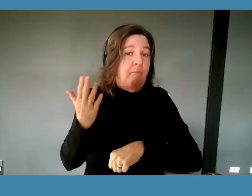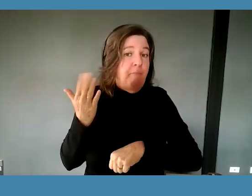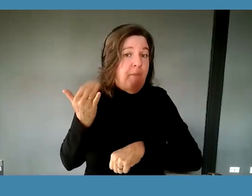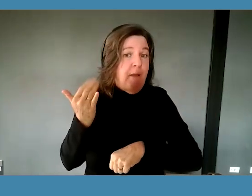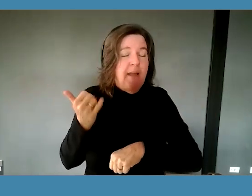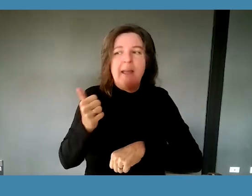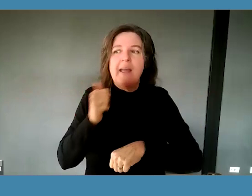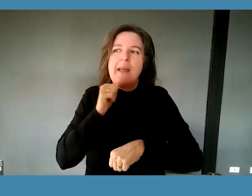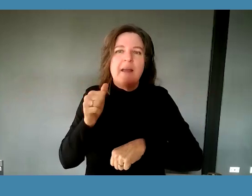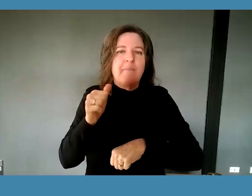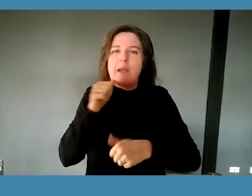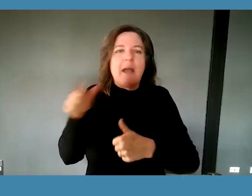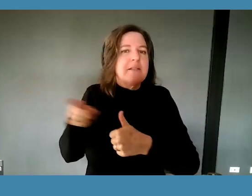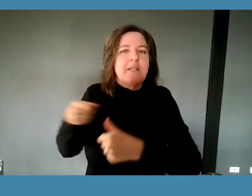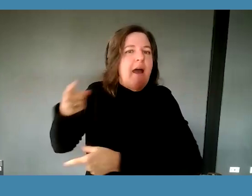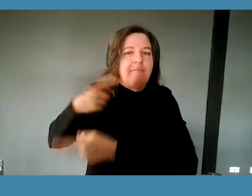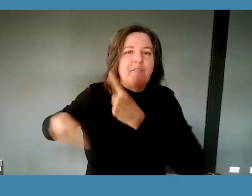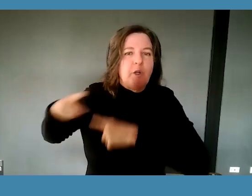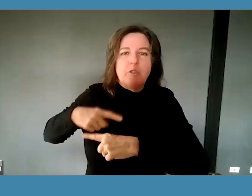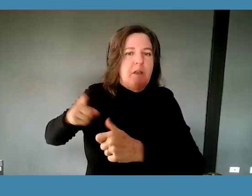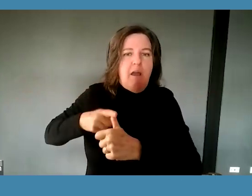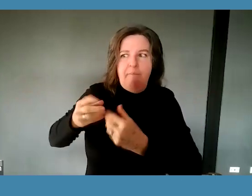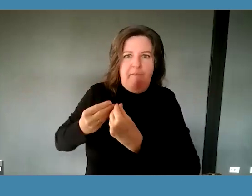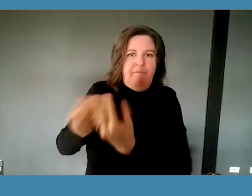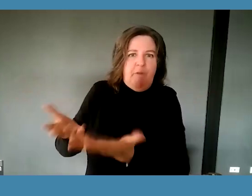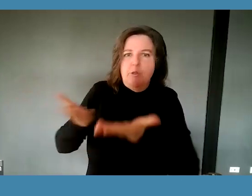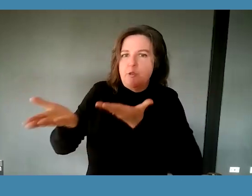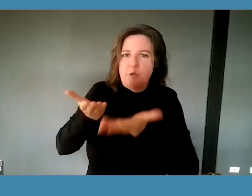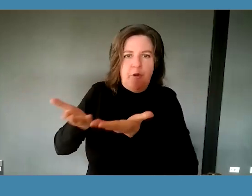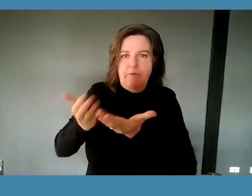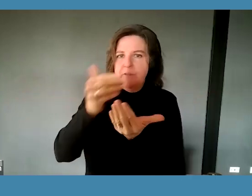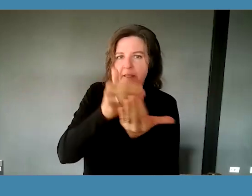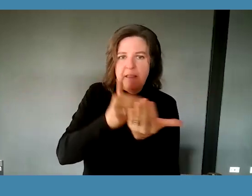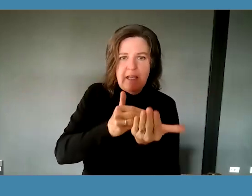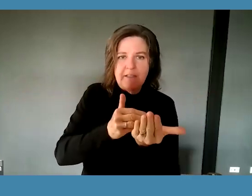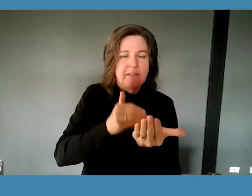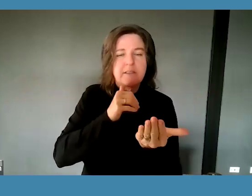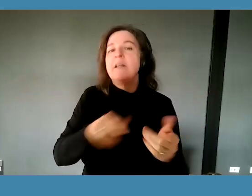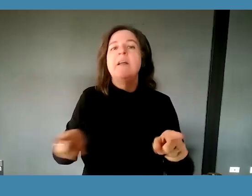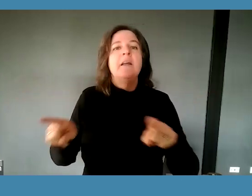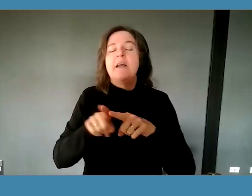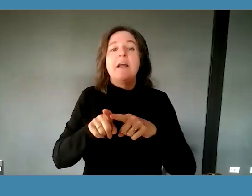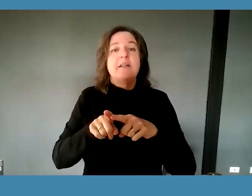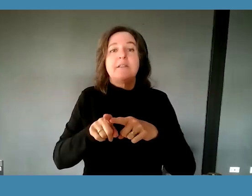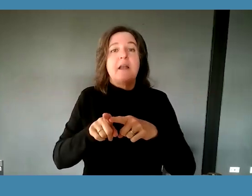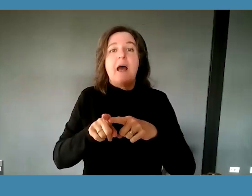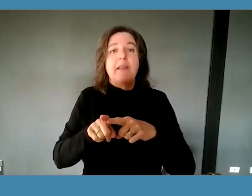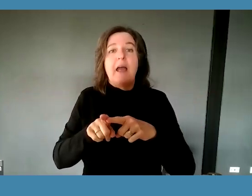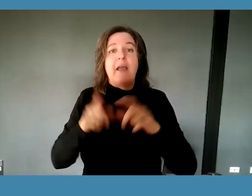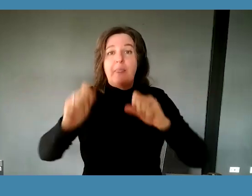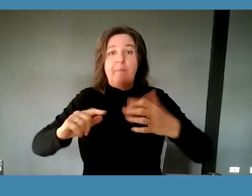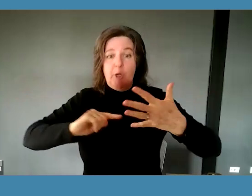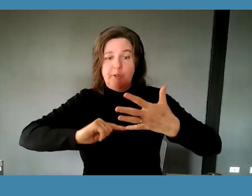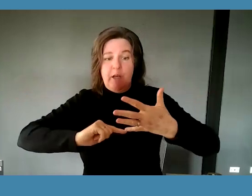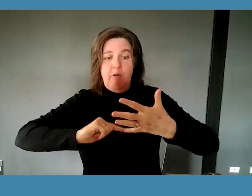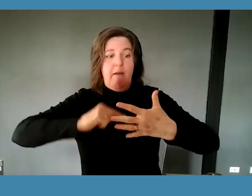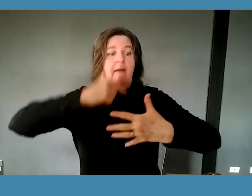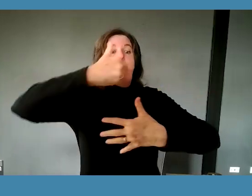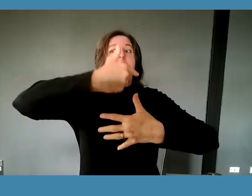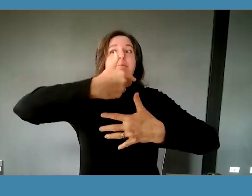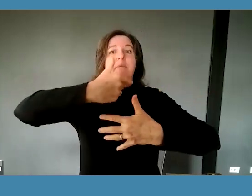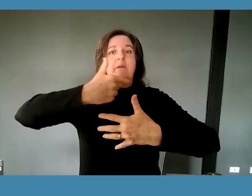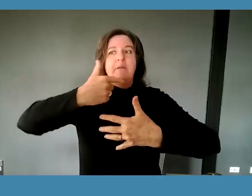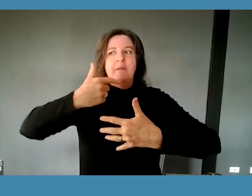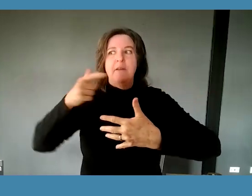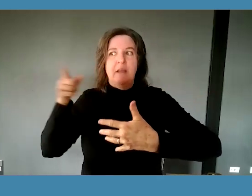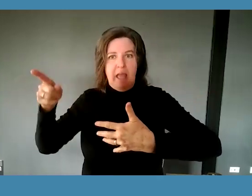kind of a first come, first served list, you know. It's not like one person, you know, comes off the wait list onto the waiver, and so you move